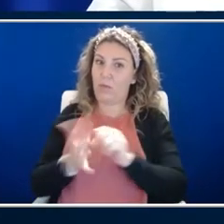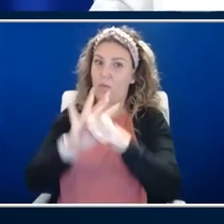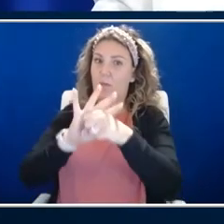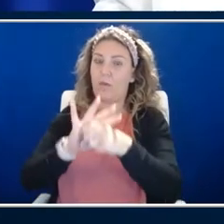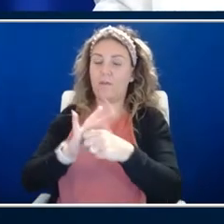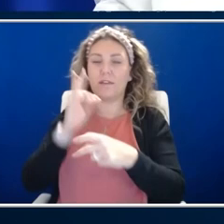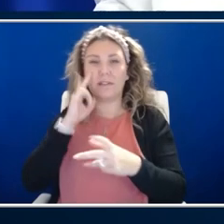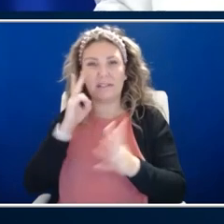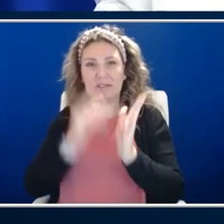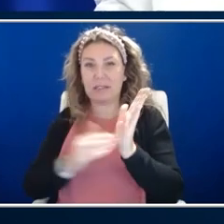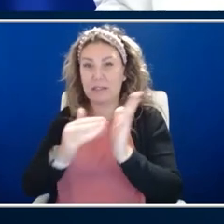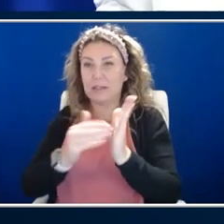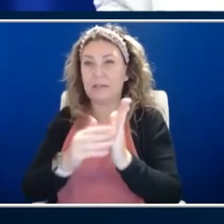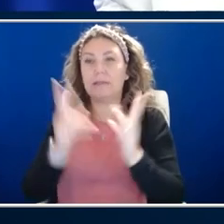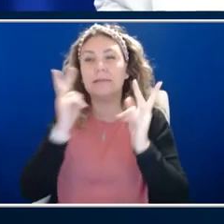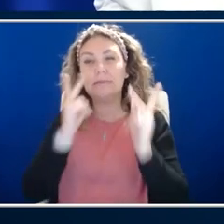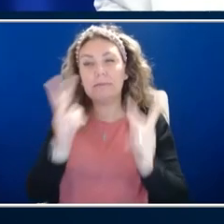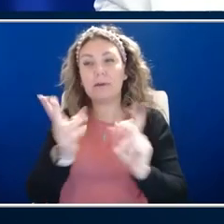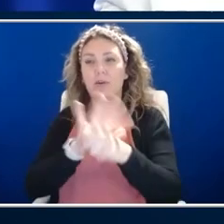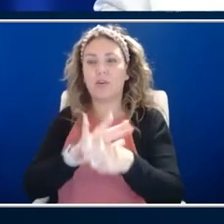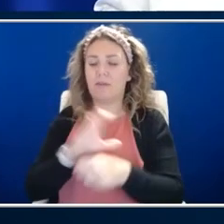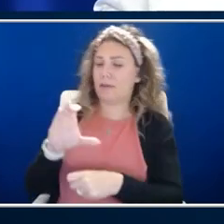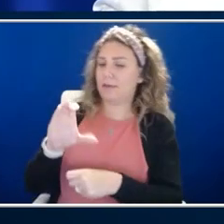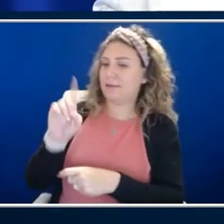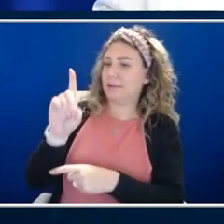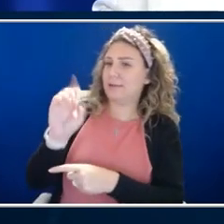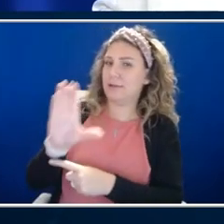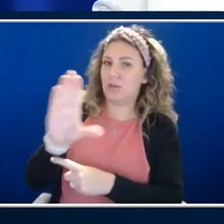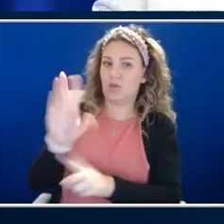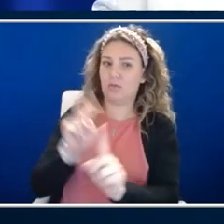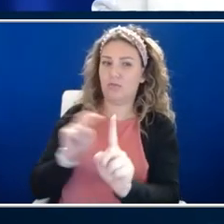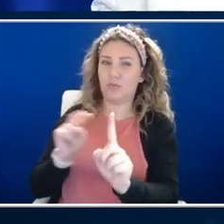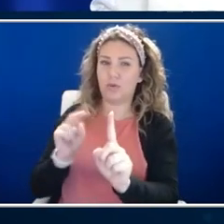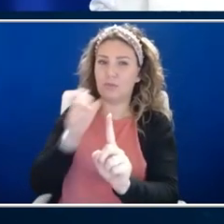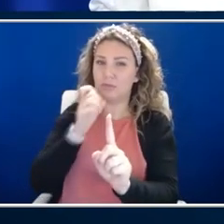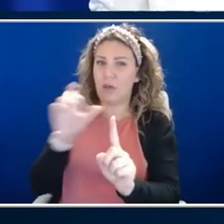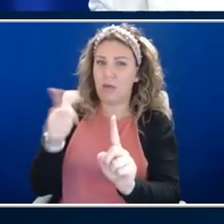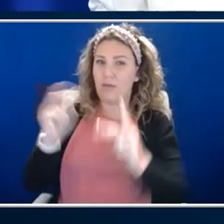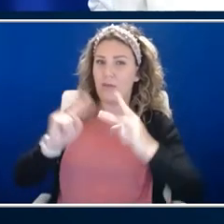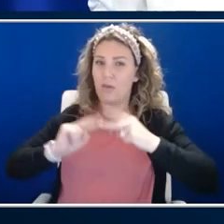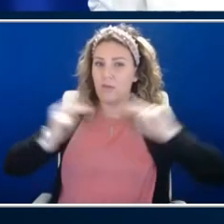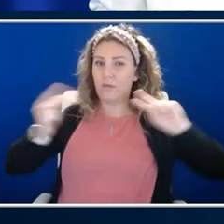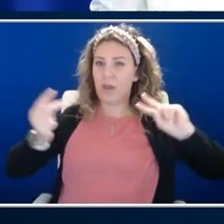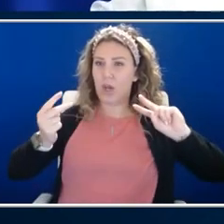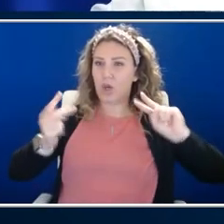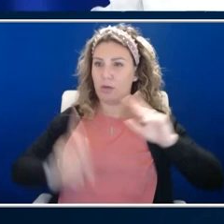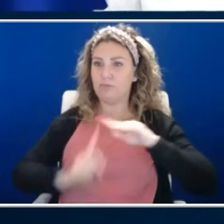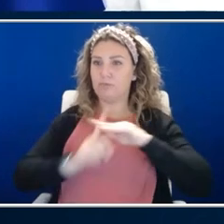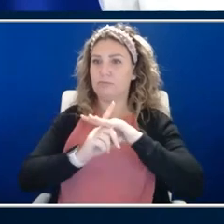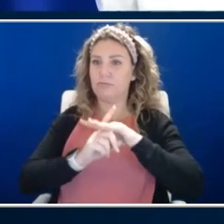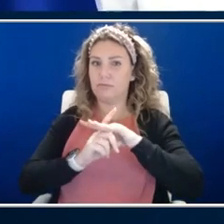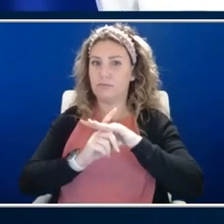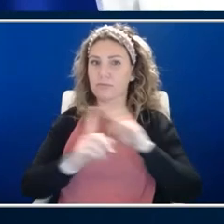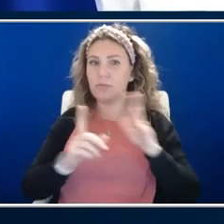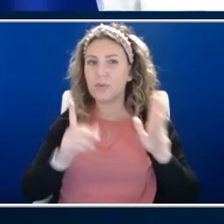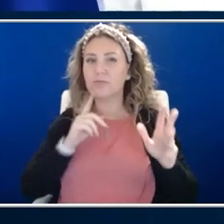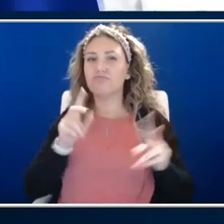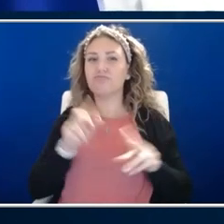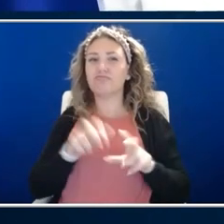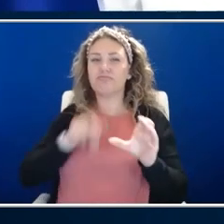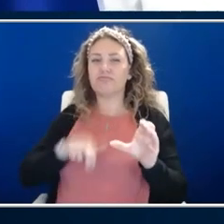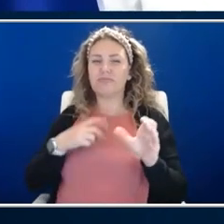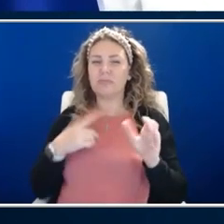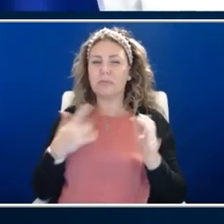COVID. The other thing the CDC cited is right now, there's not another variant on the horizon. Yeah. And you're just kind of sitting back waiting. Mm-hmm. What does